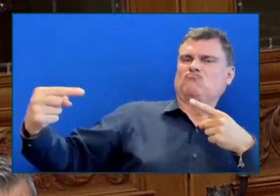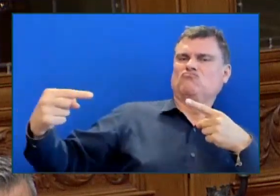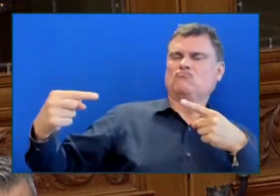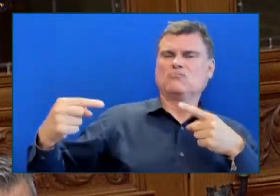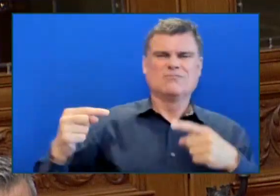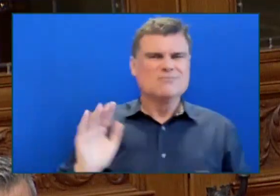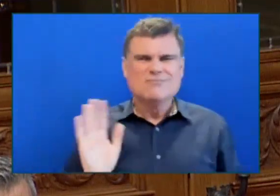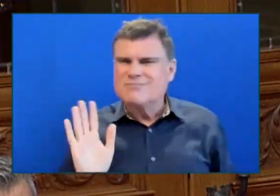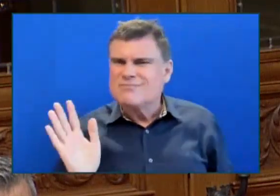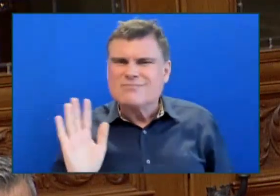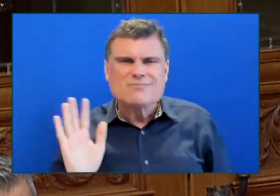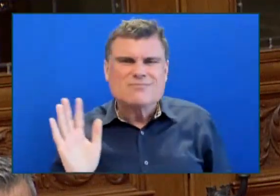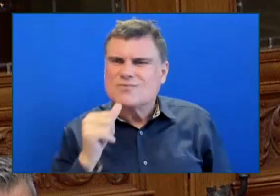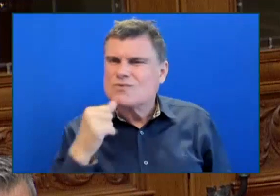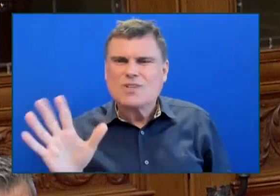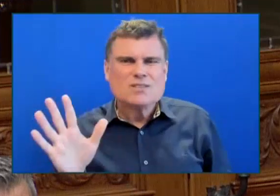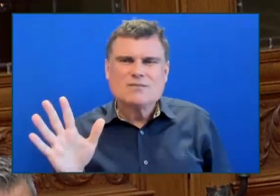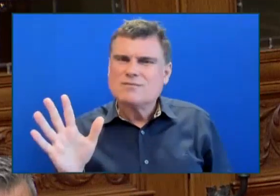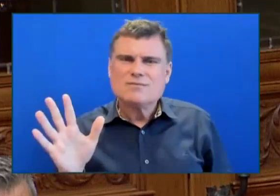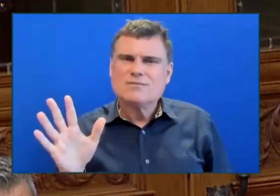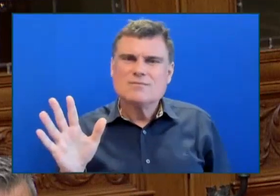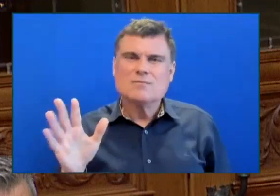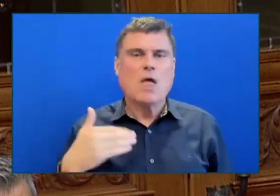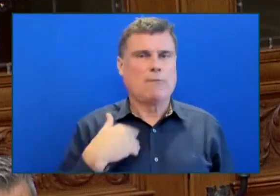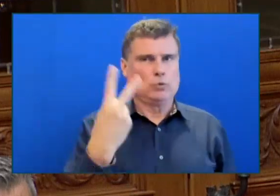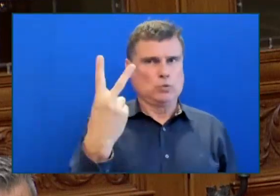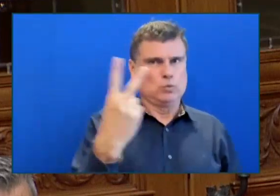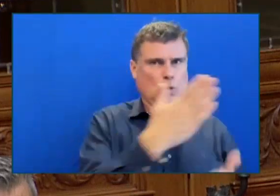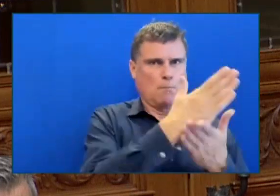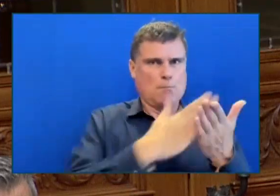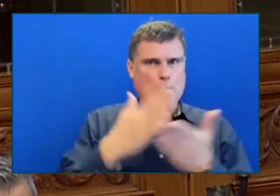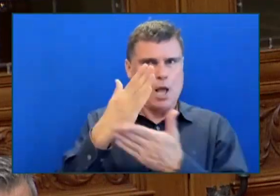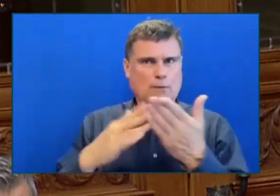two parts to this question. The first is an ask of the